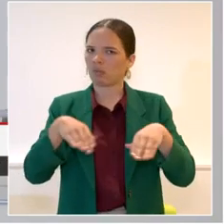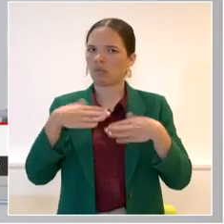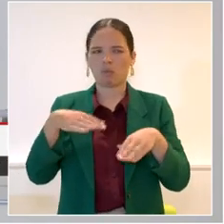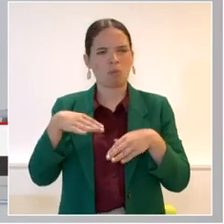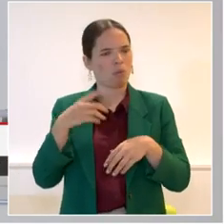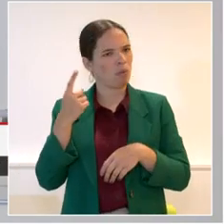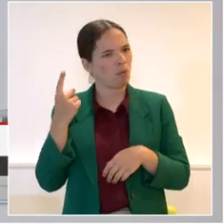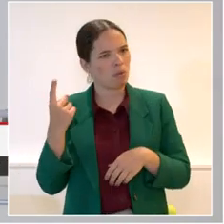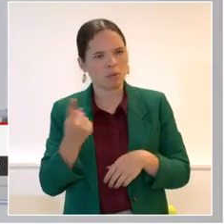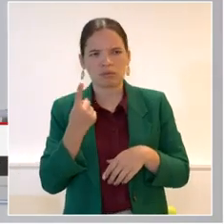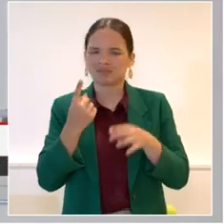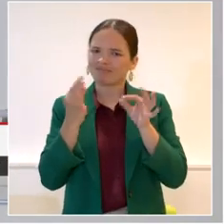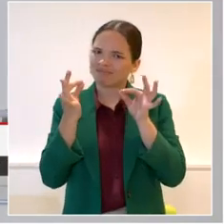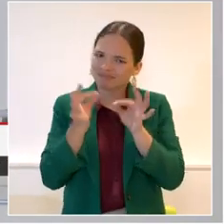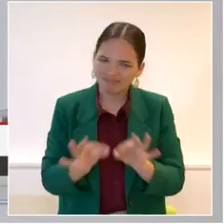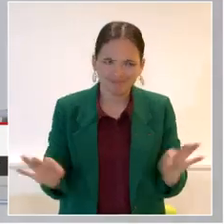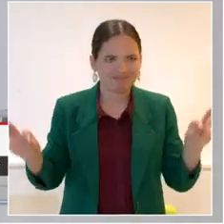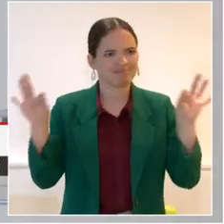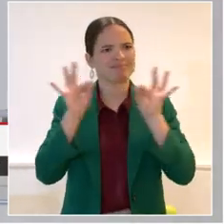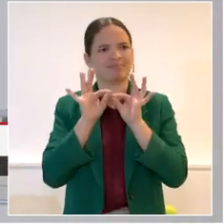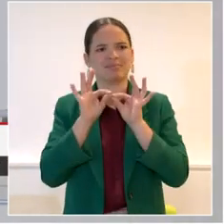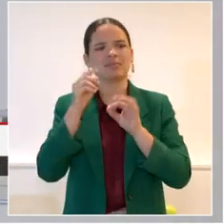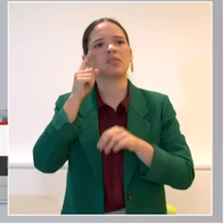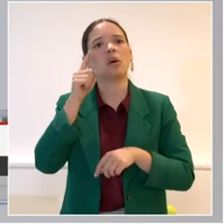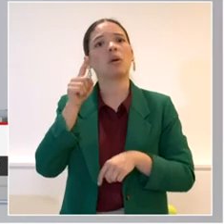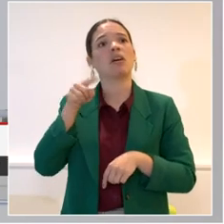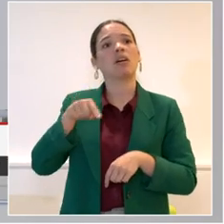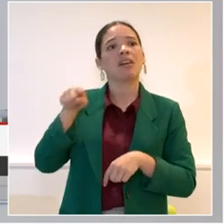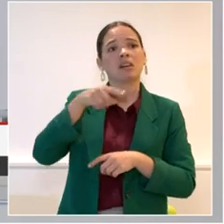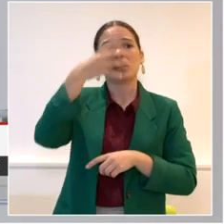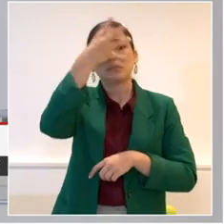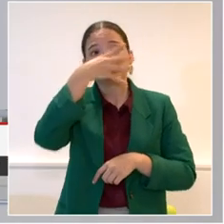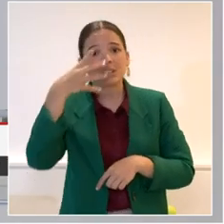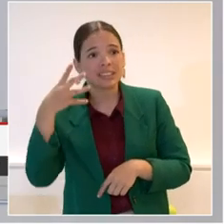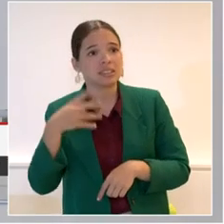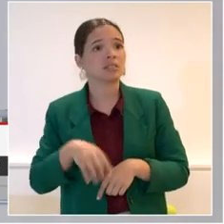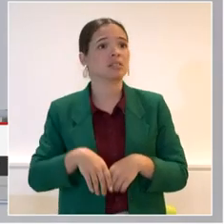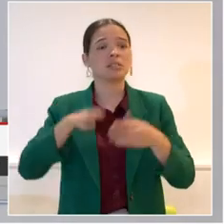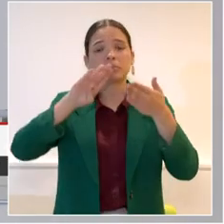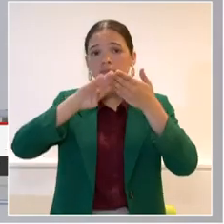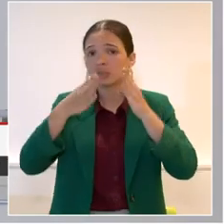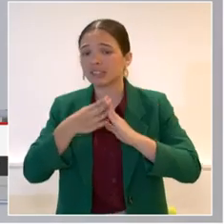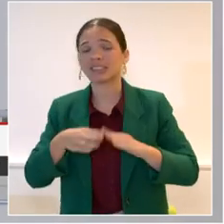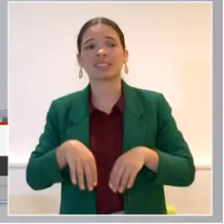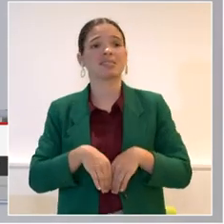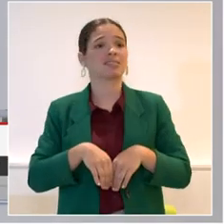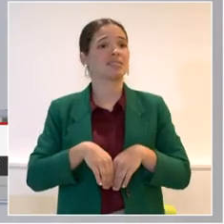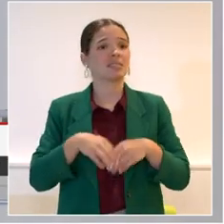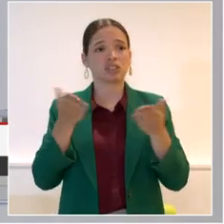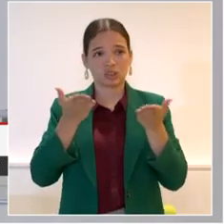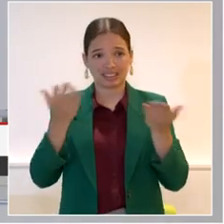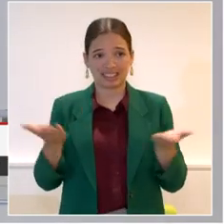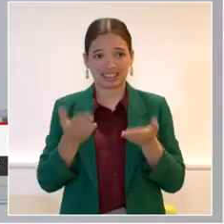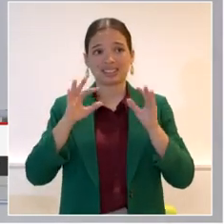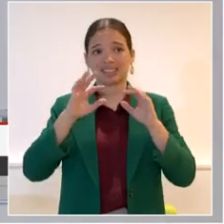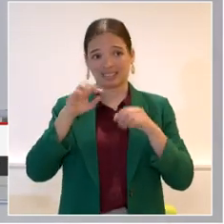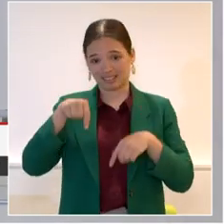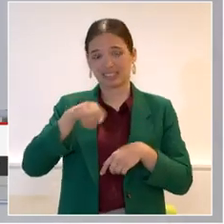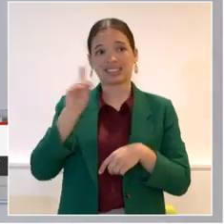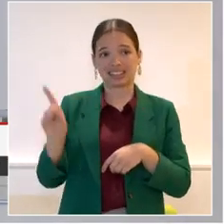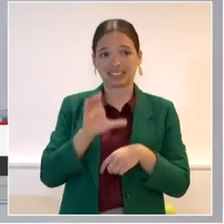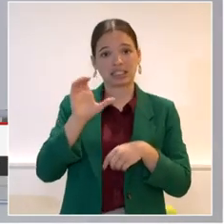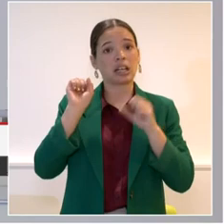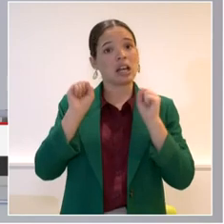Alliance participants. Our immigrant community who are undocumented, but here in DC are still eligible for health